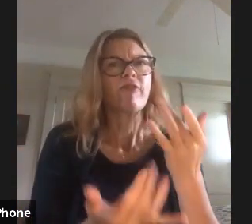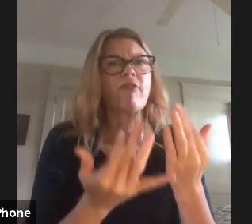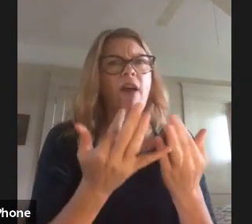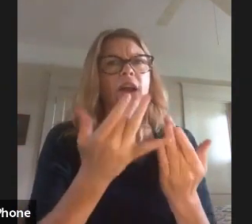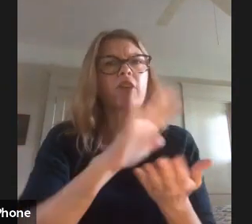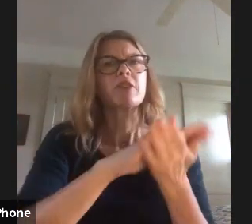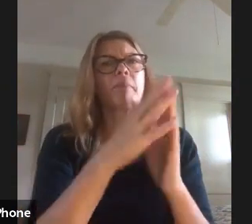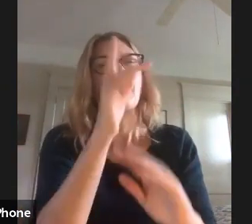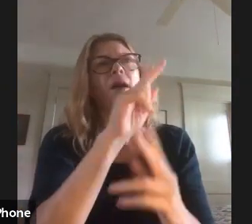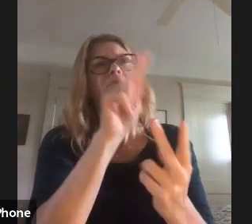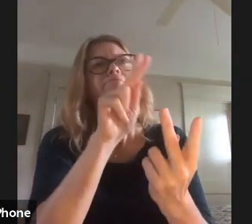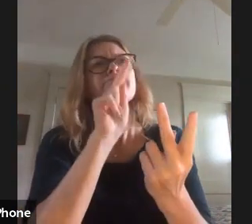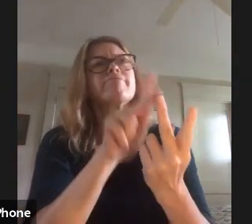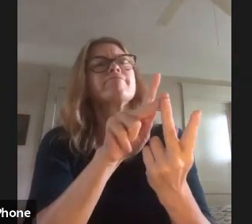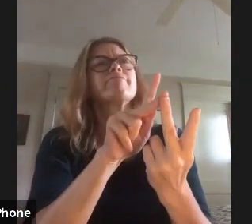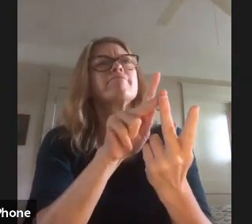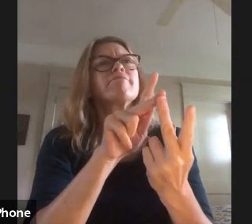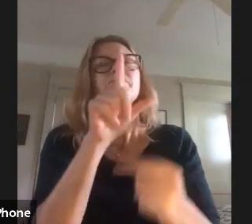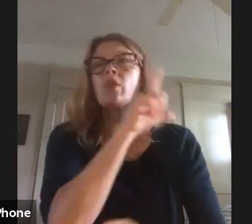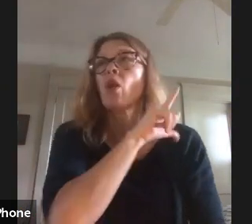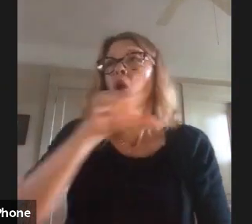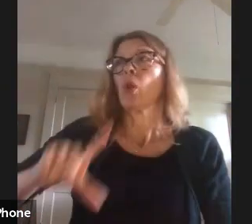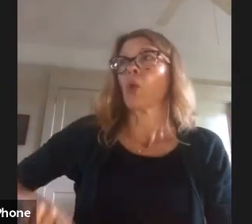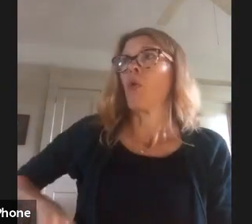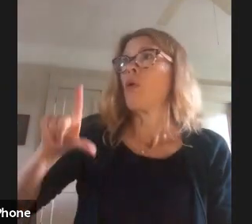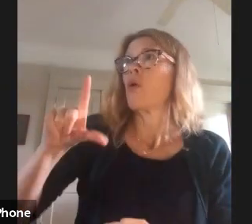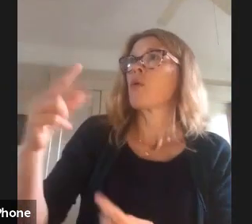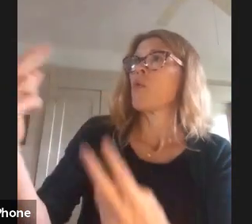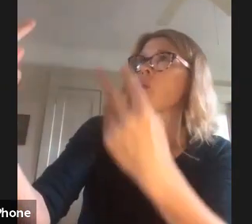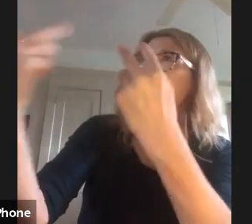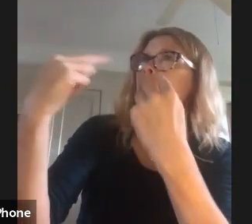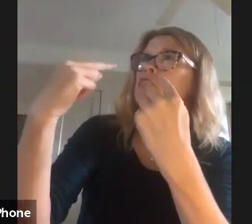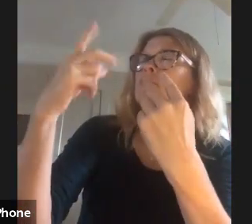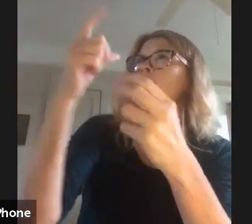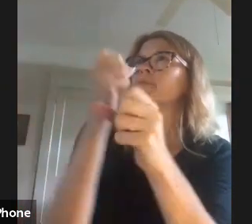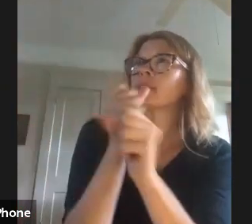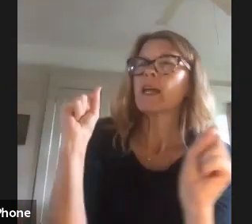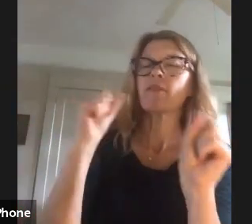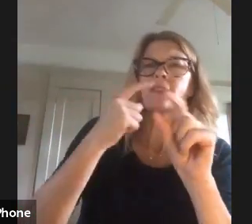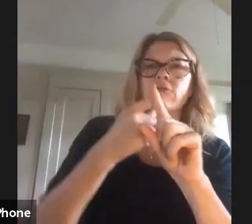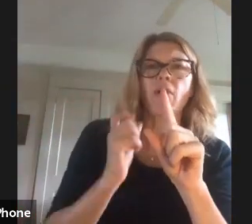O Lord, watch over us and save us from this generation forever.